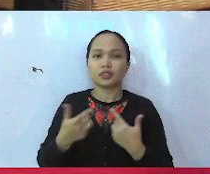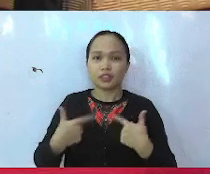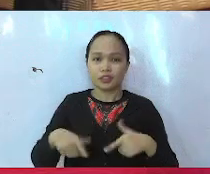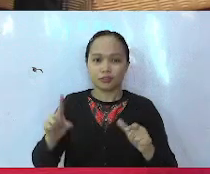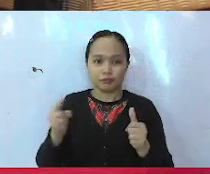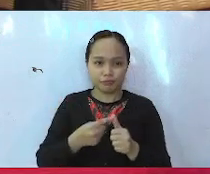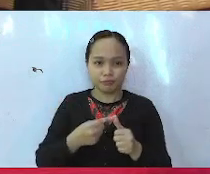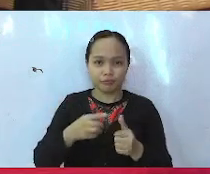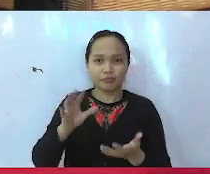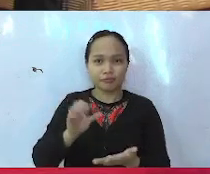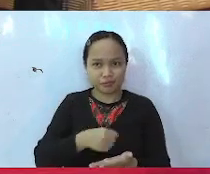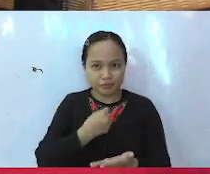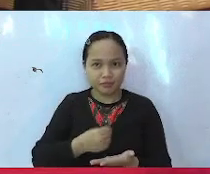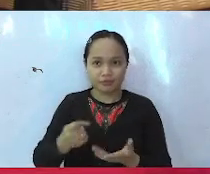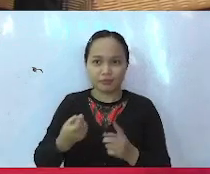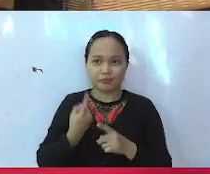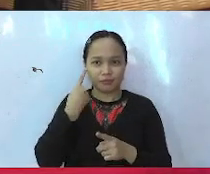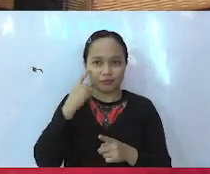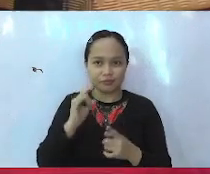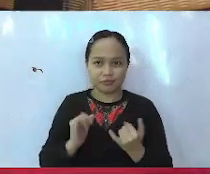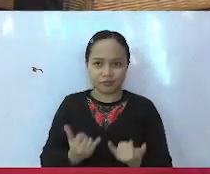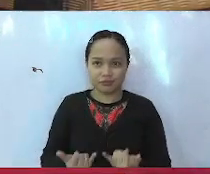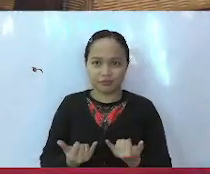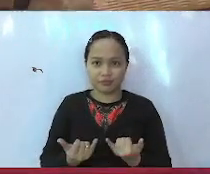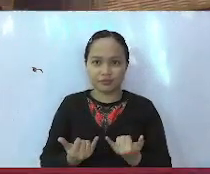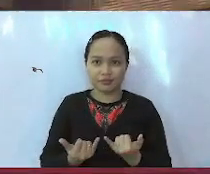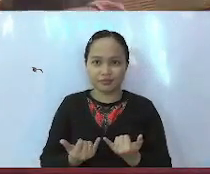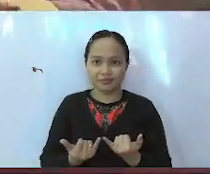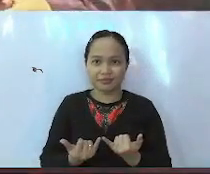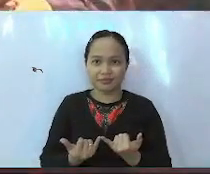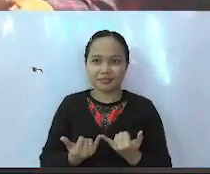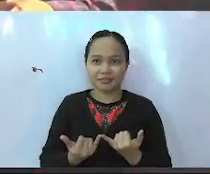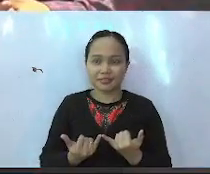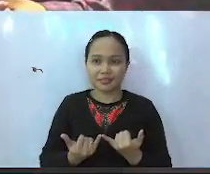the special number for tonight.